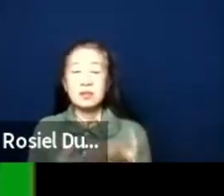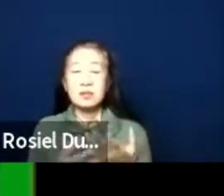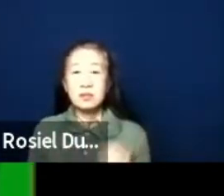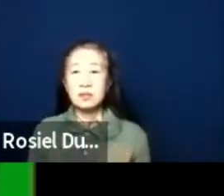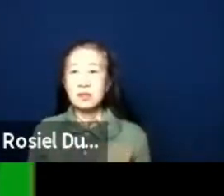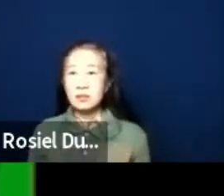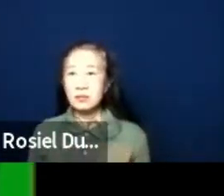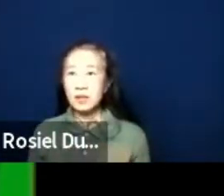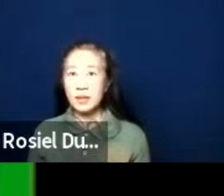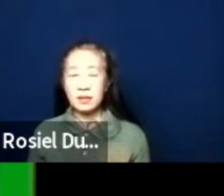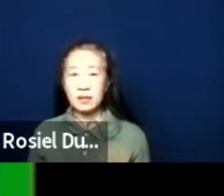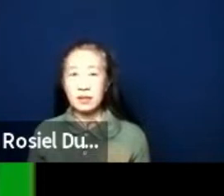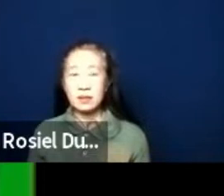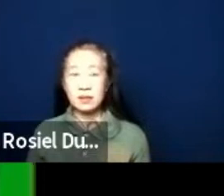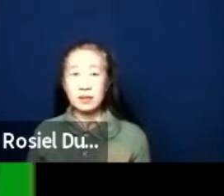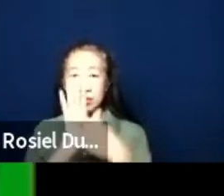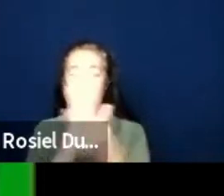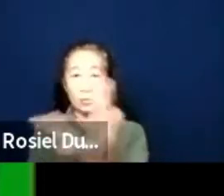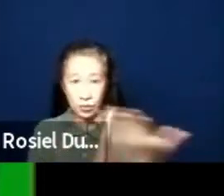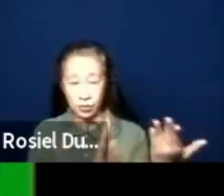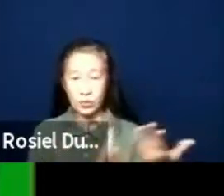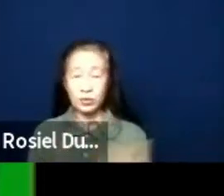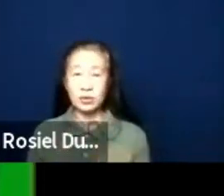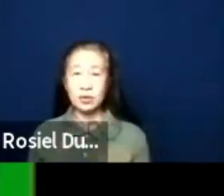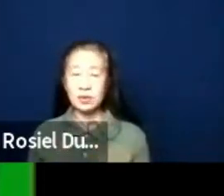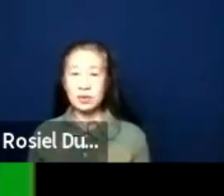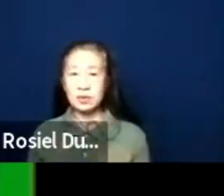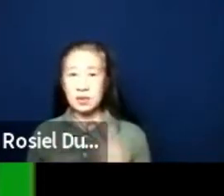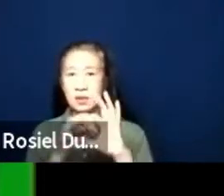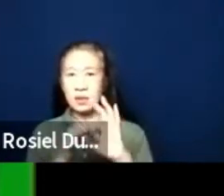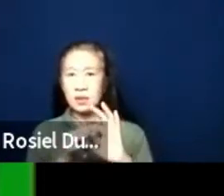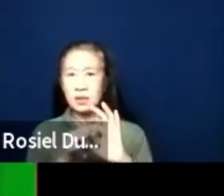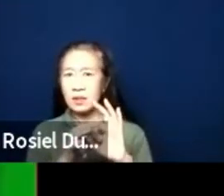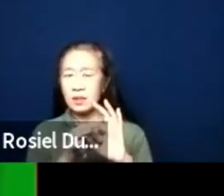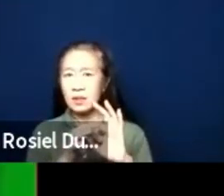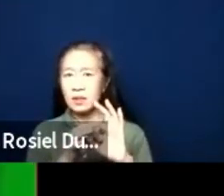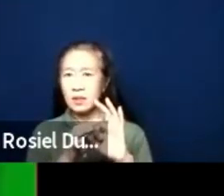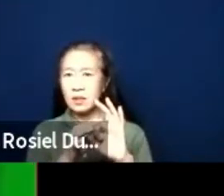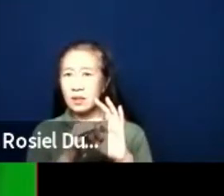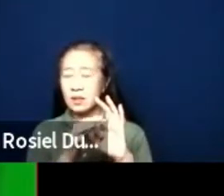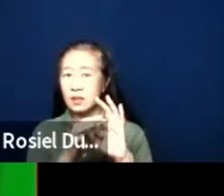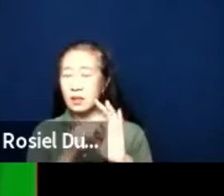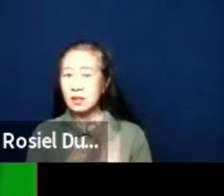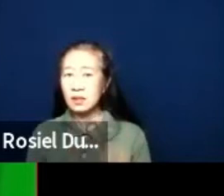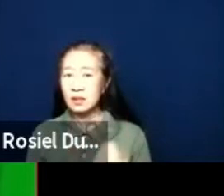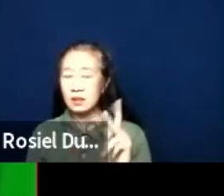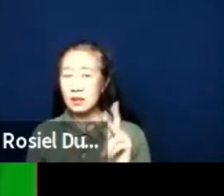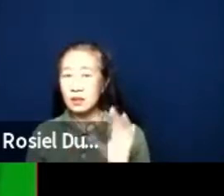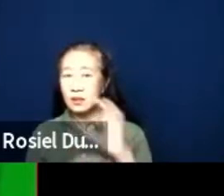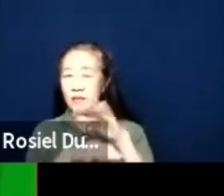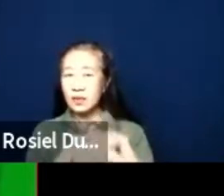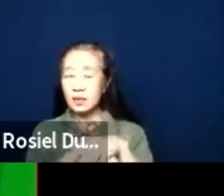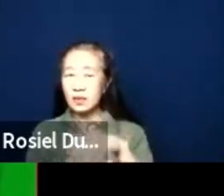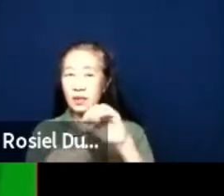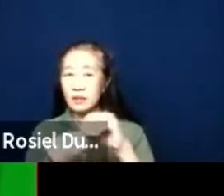Okay, I will show you this lock. Okay, so I covered the number